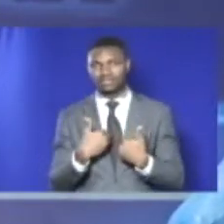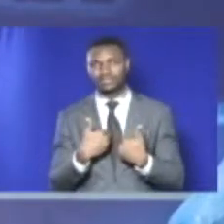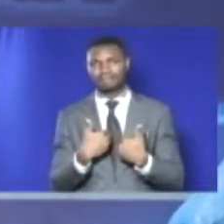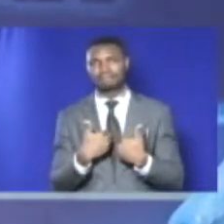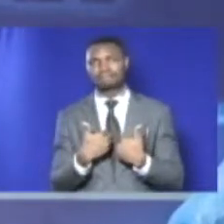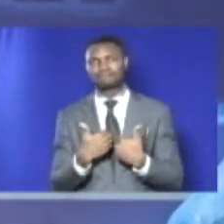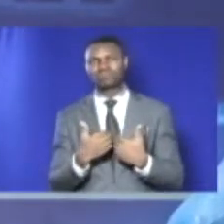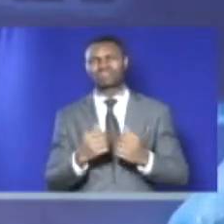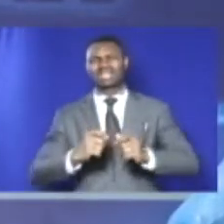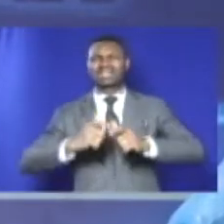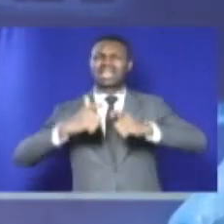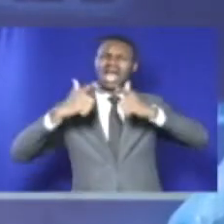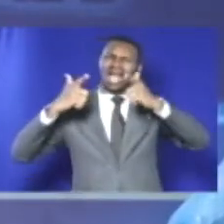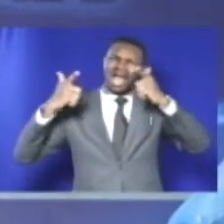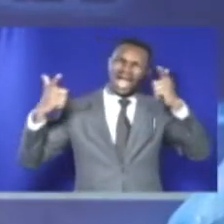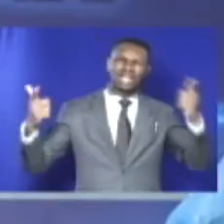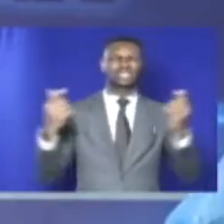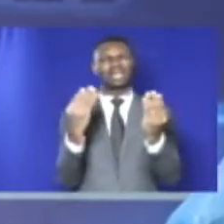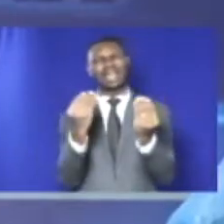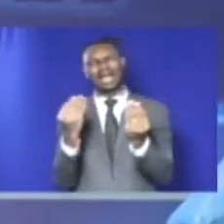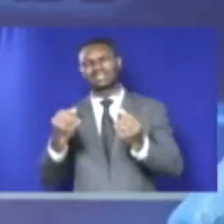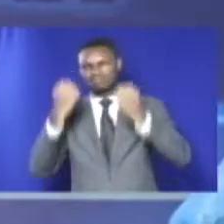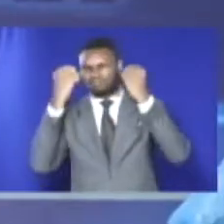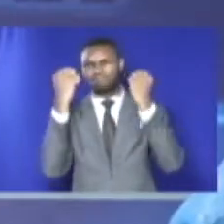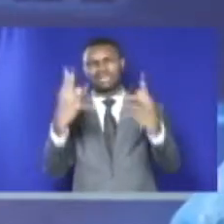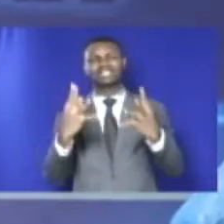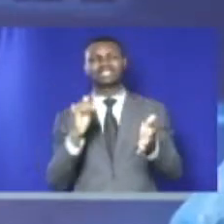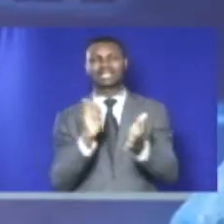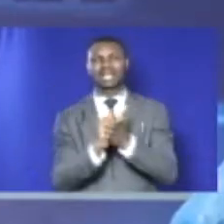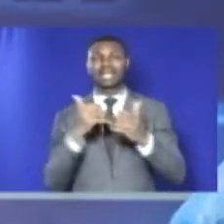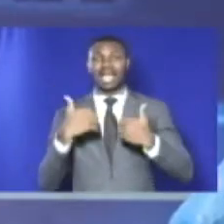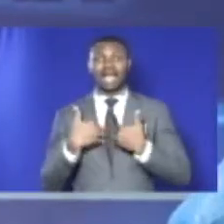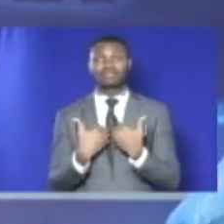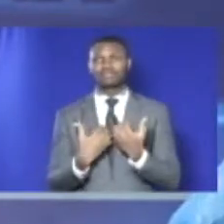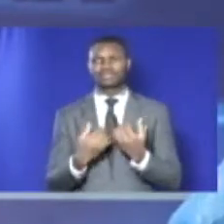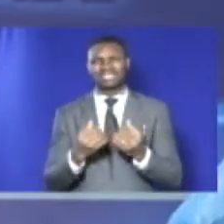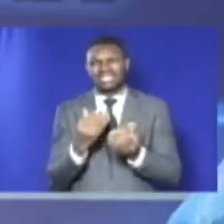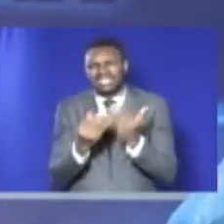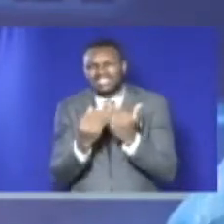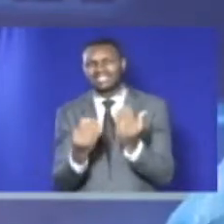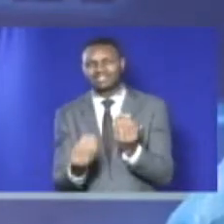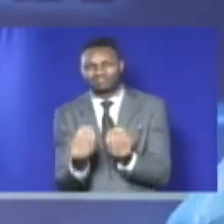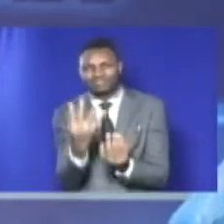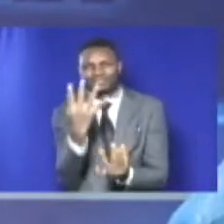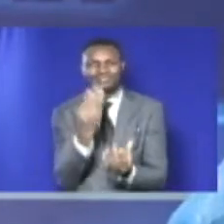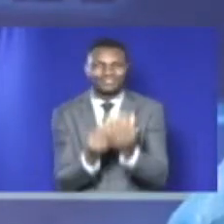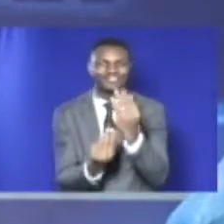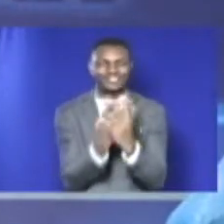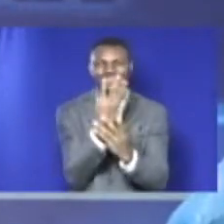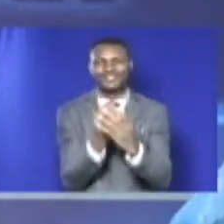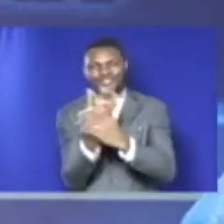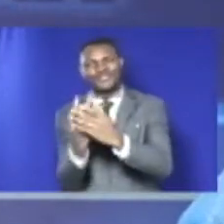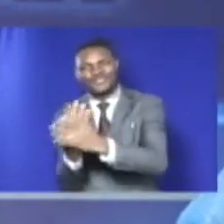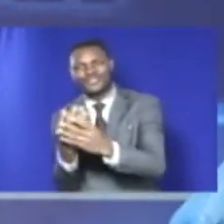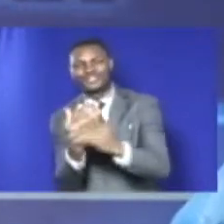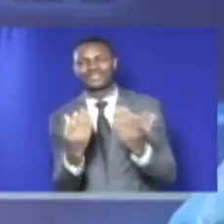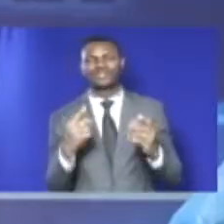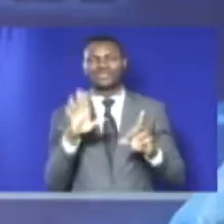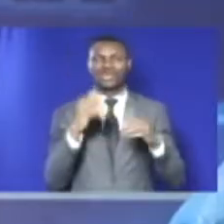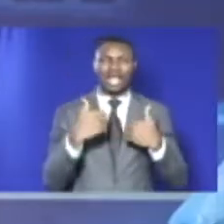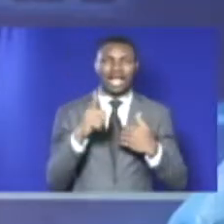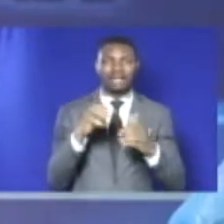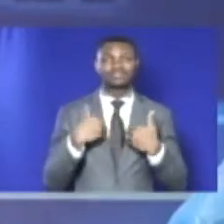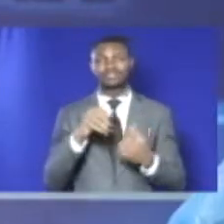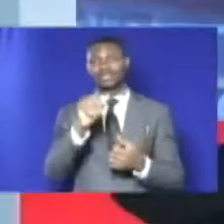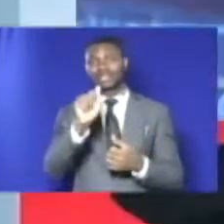large expanse of lands that are vegetated. You have what you call the Amazon region.